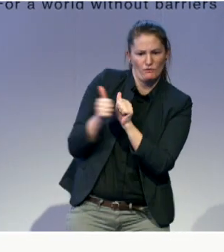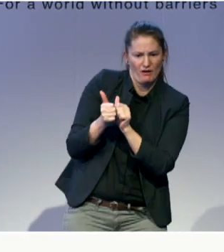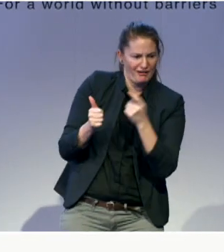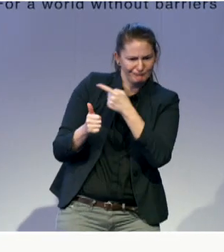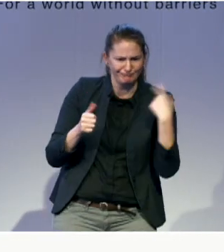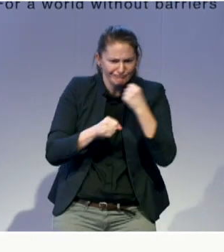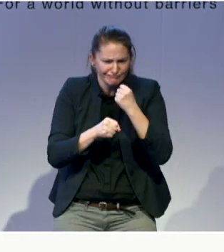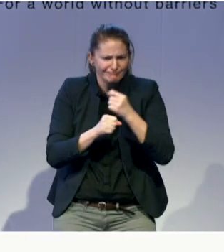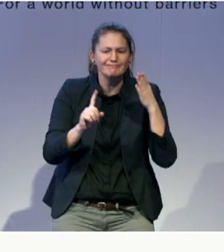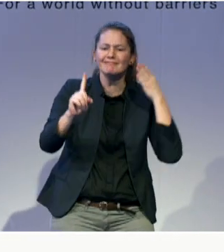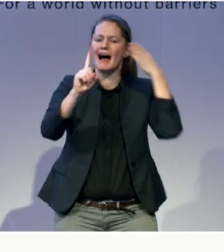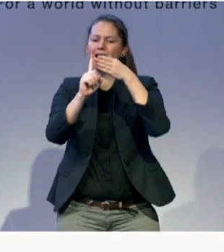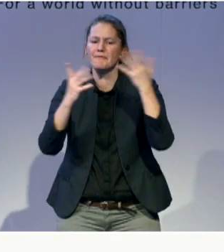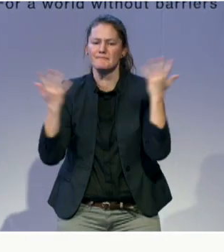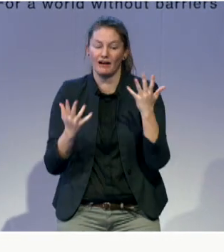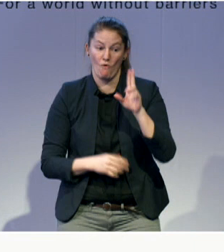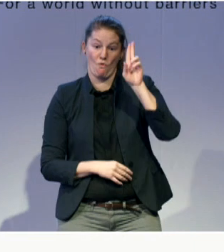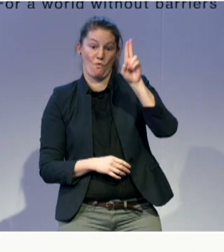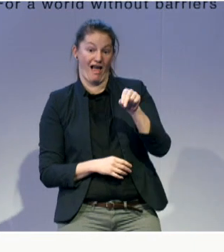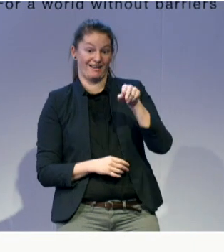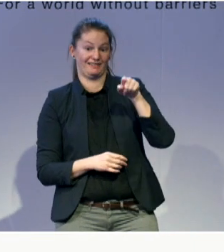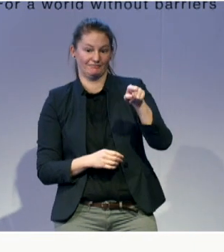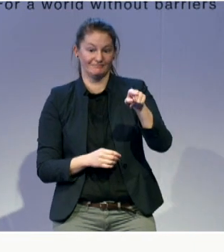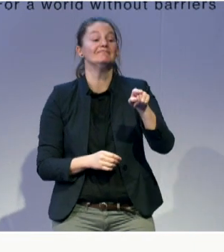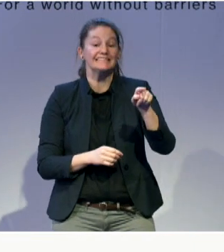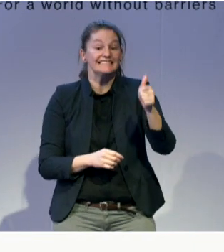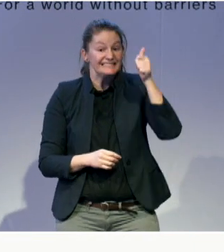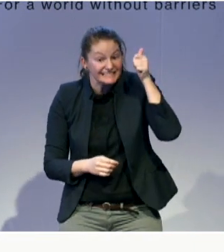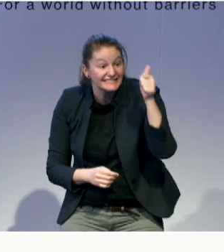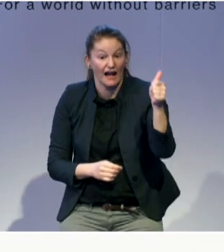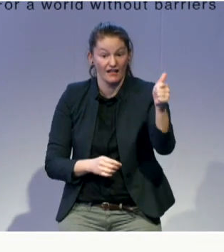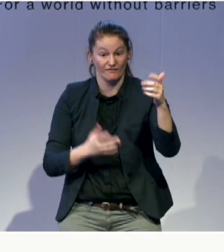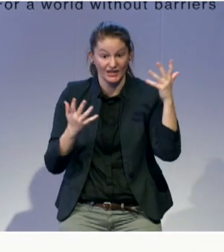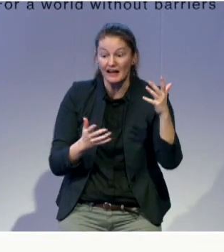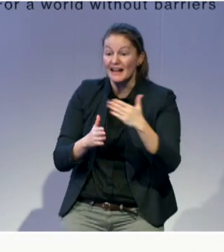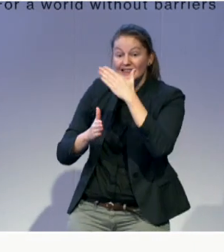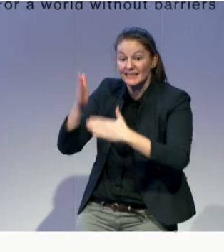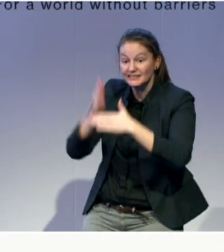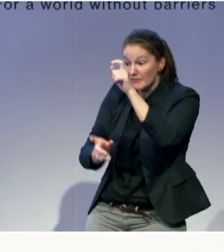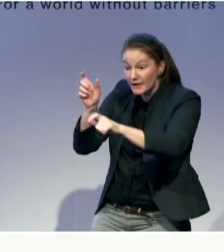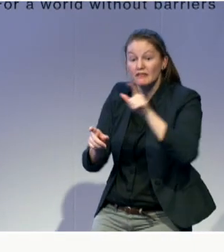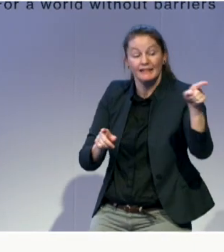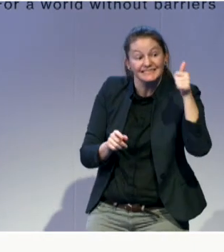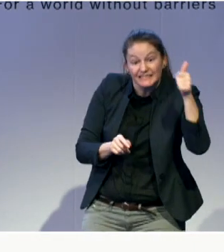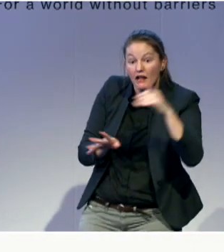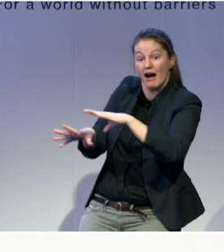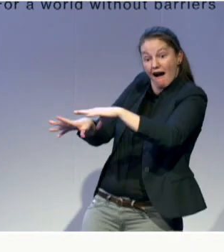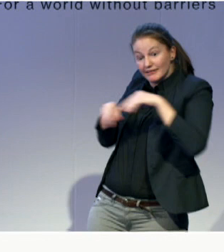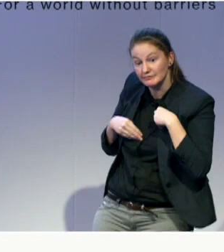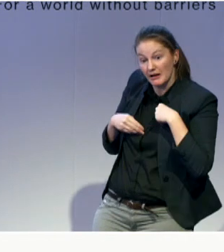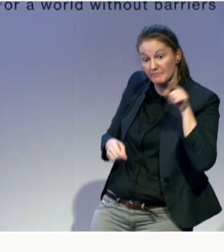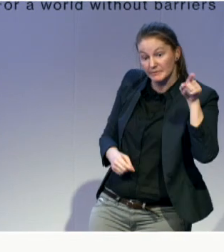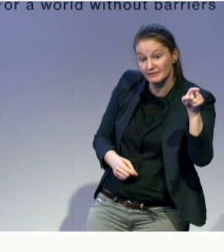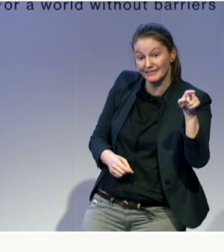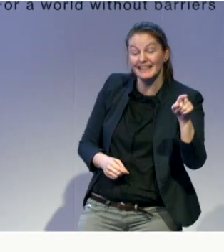acceptable and encouraging for people who have disabilities to earn gainful employment within the United